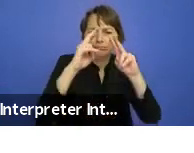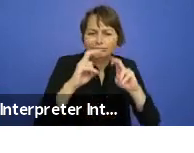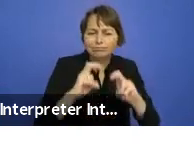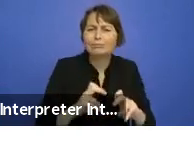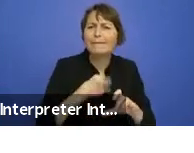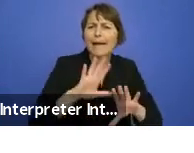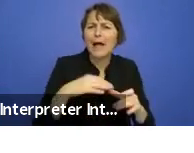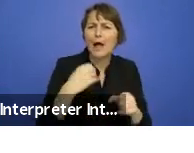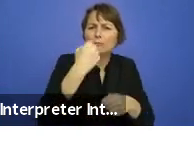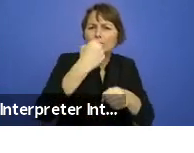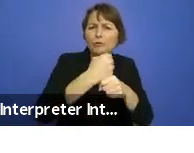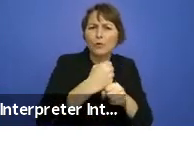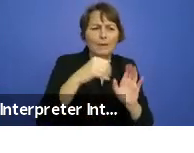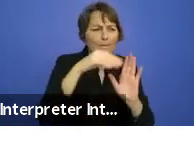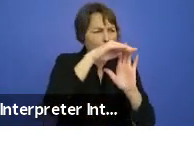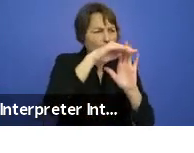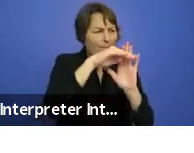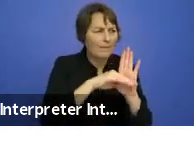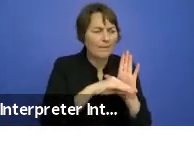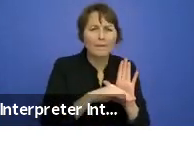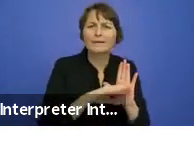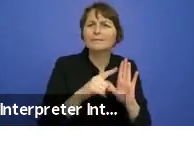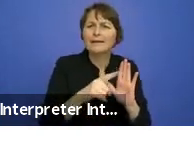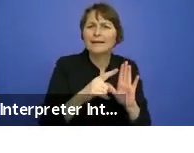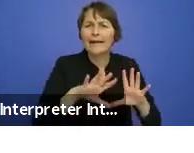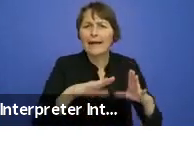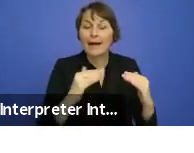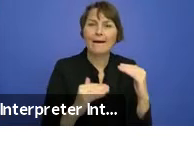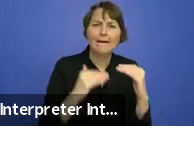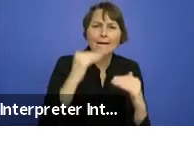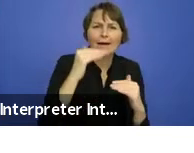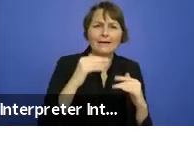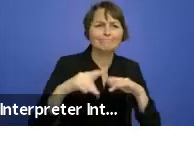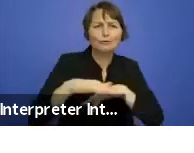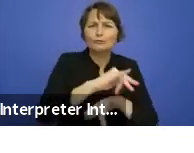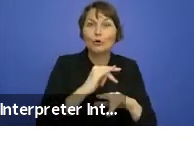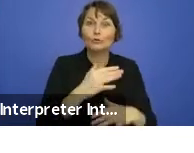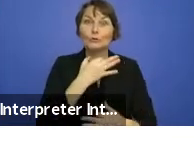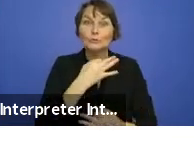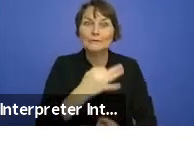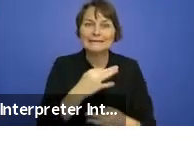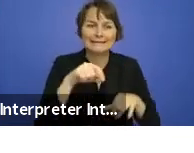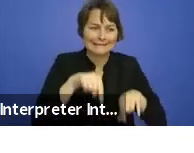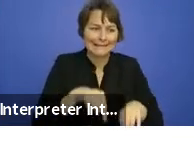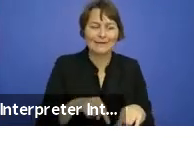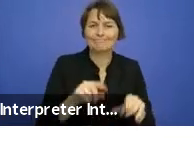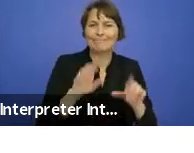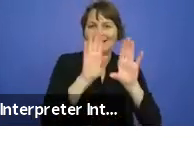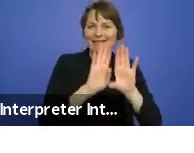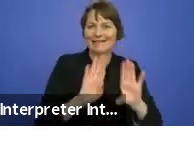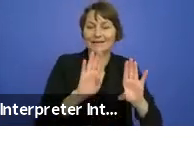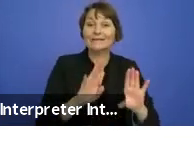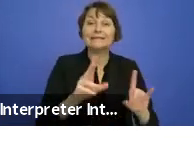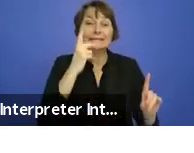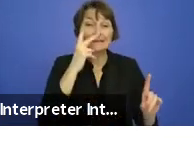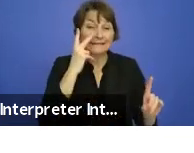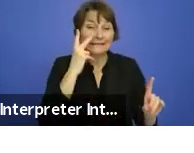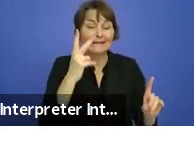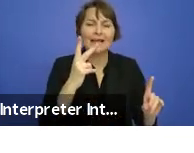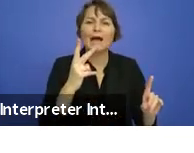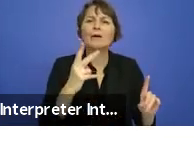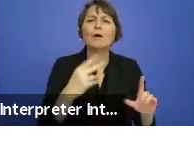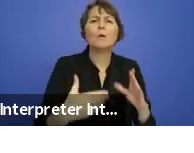some psychosocial risk associated with the theater sector. So what we are witnessing is a sort of shift from